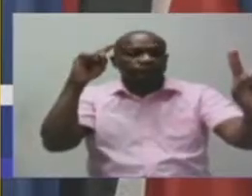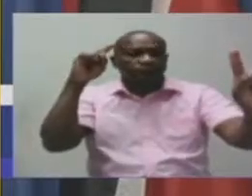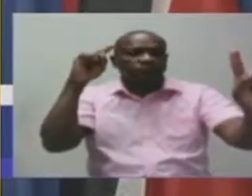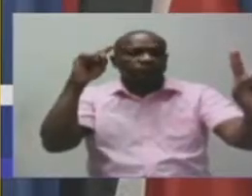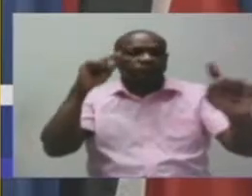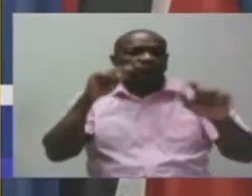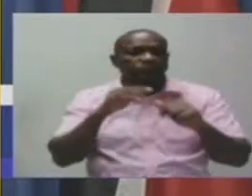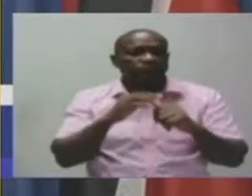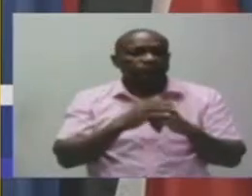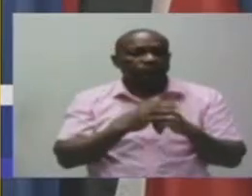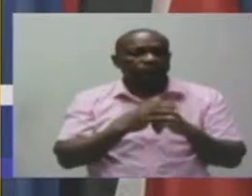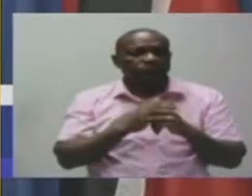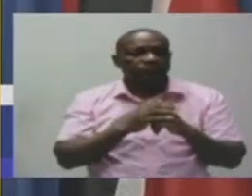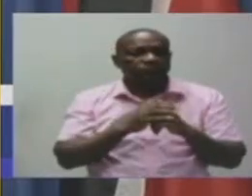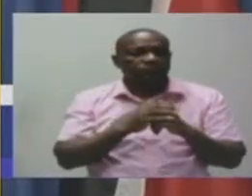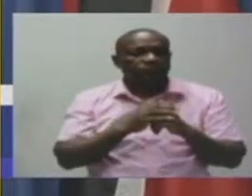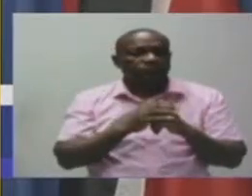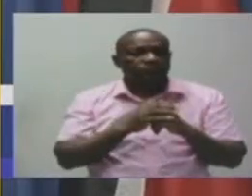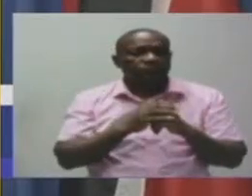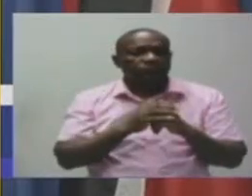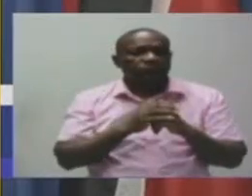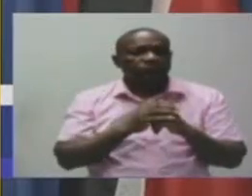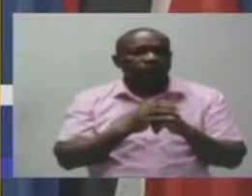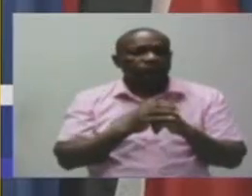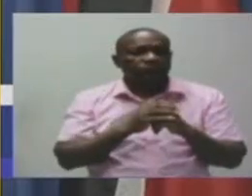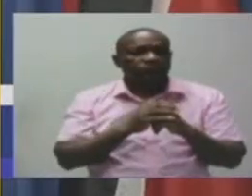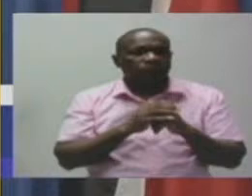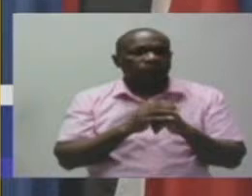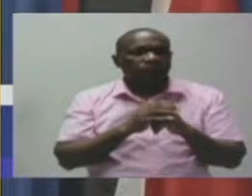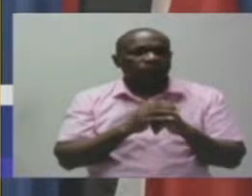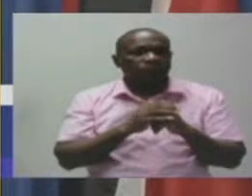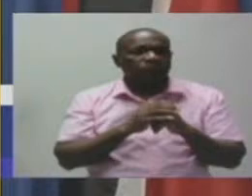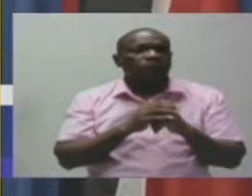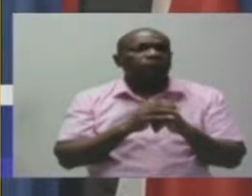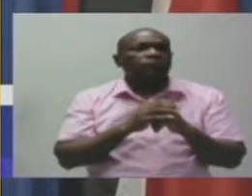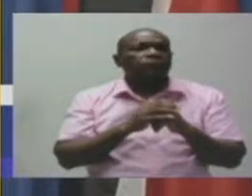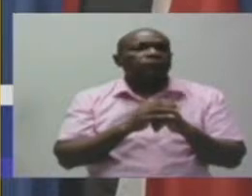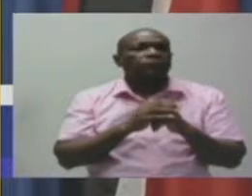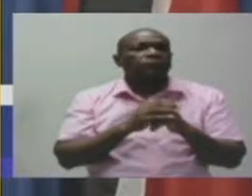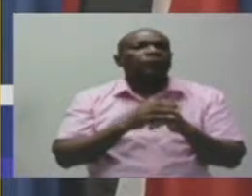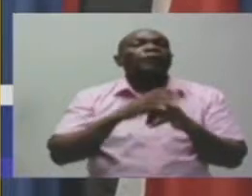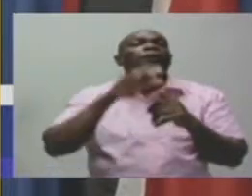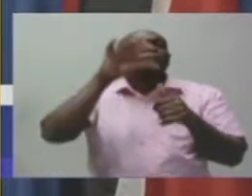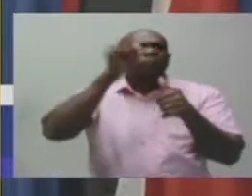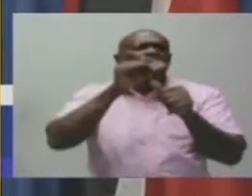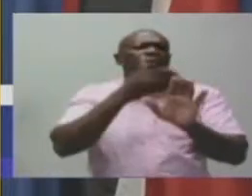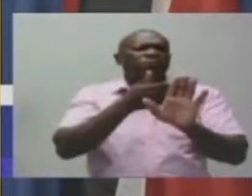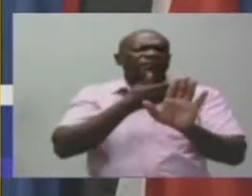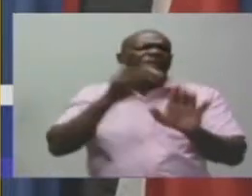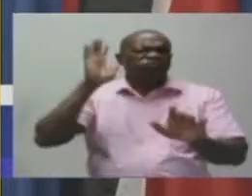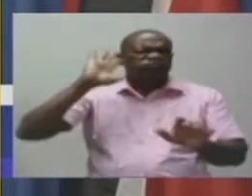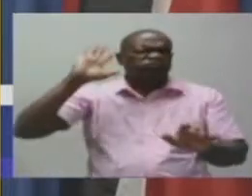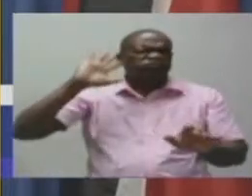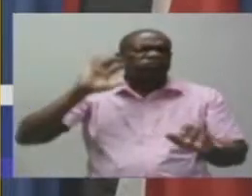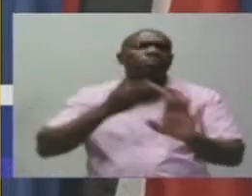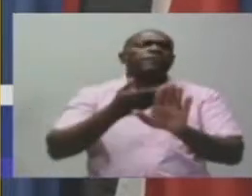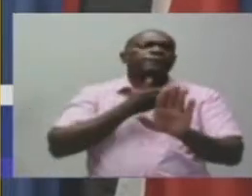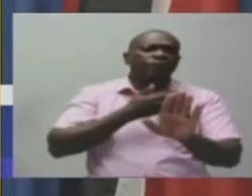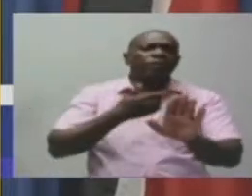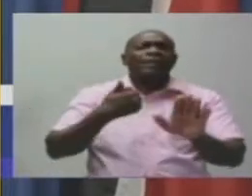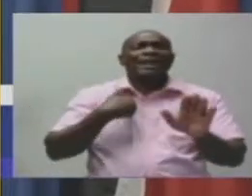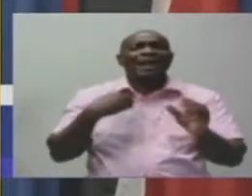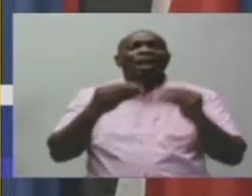had a significant number of persons vaccinated. It was a holding arrangement